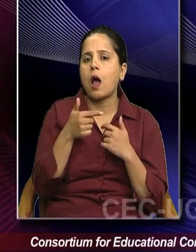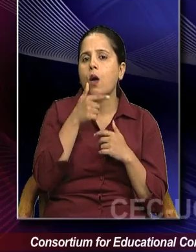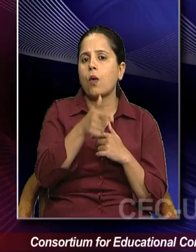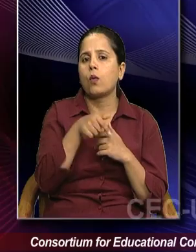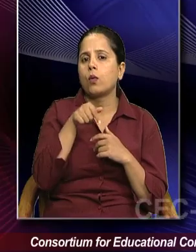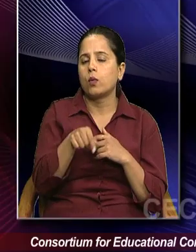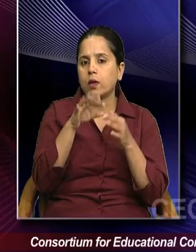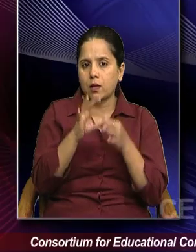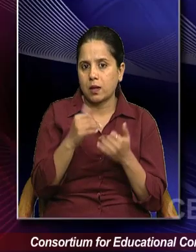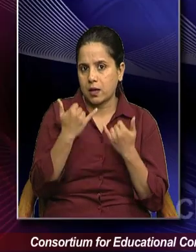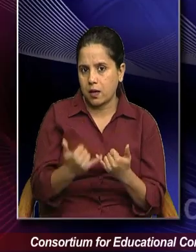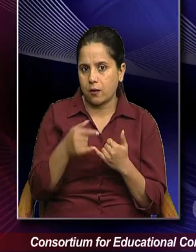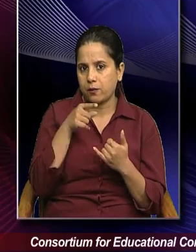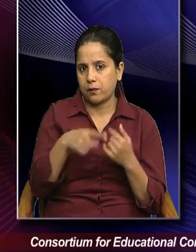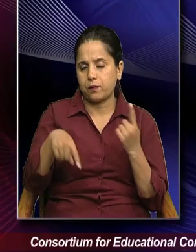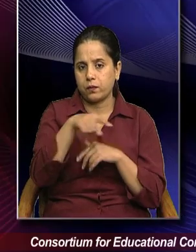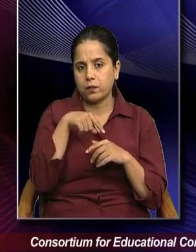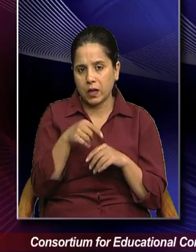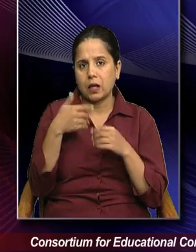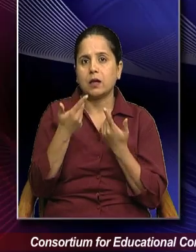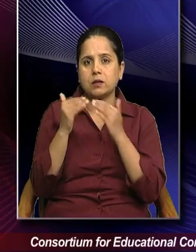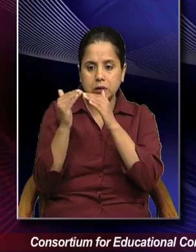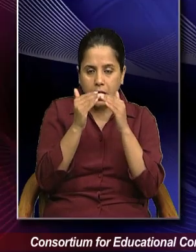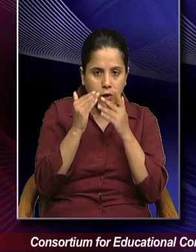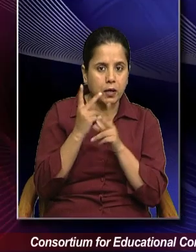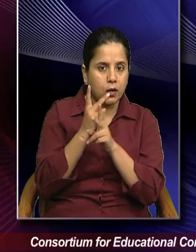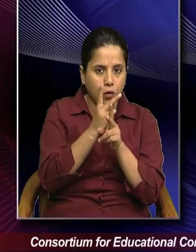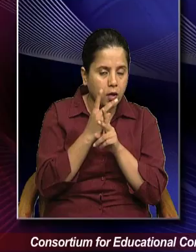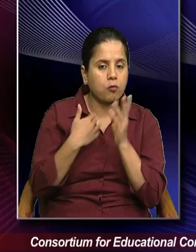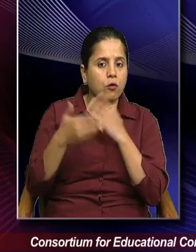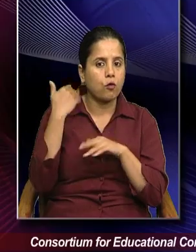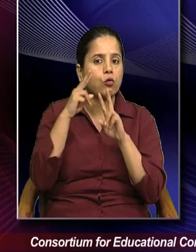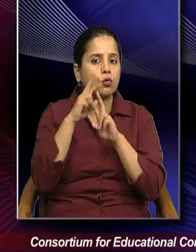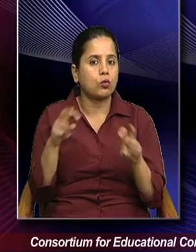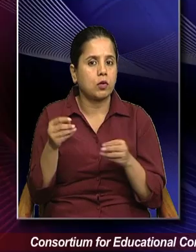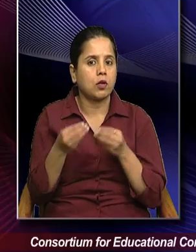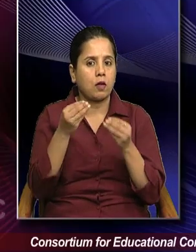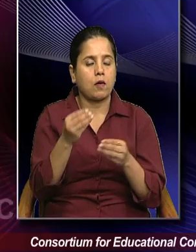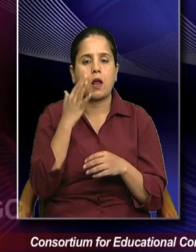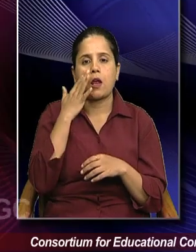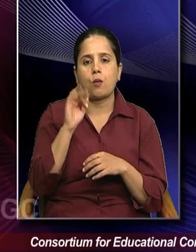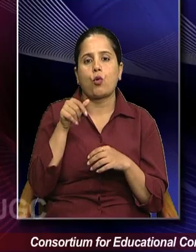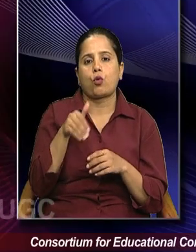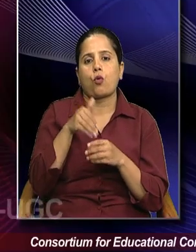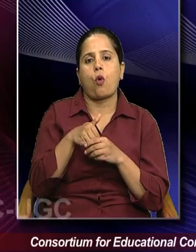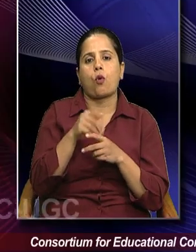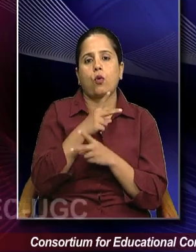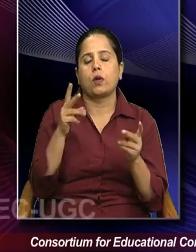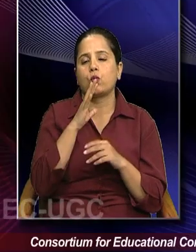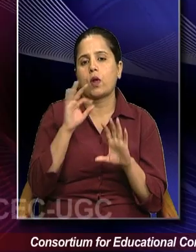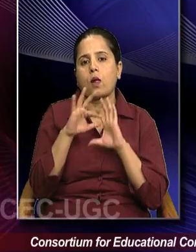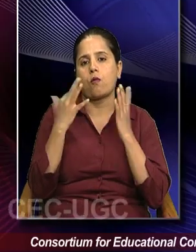compares to the existing standard of care or previous research. This provides crucial context for its real